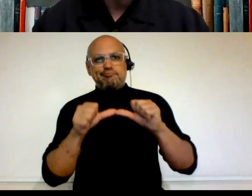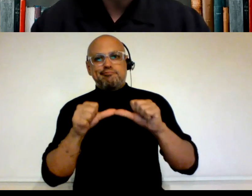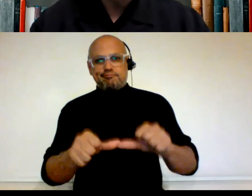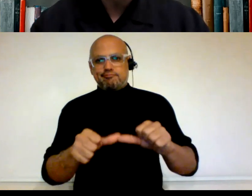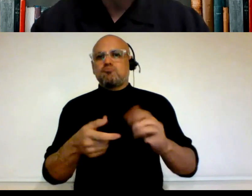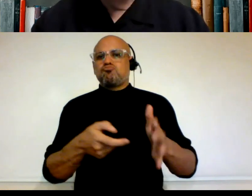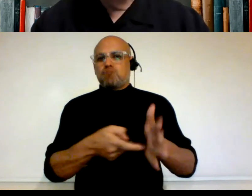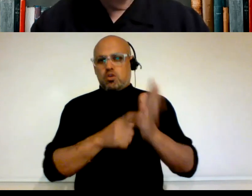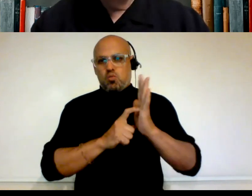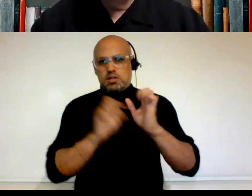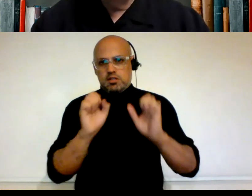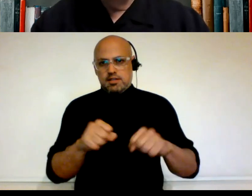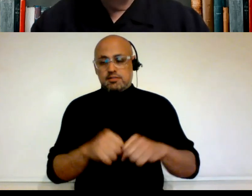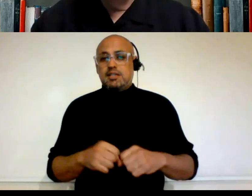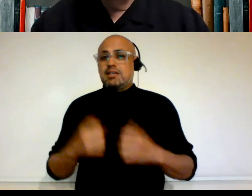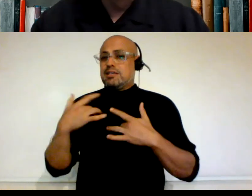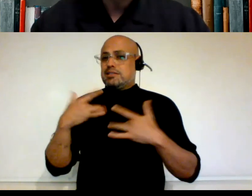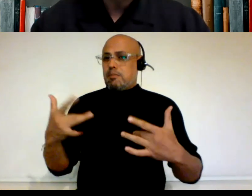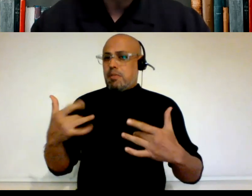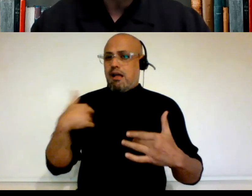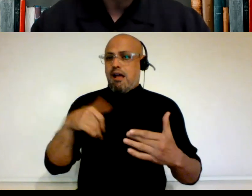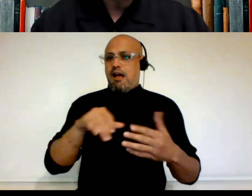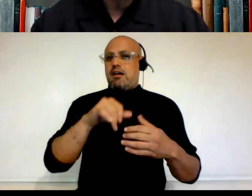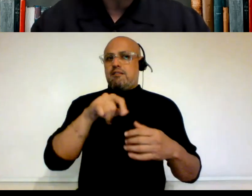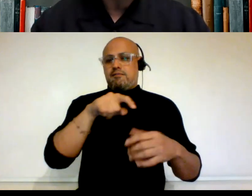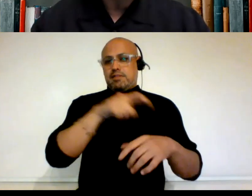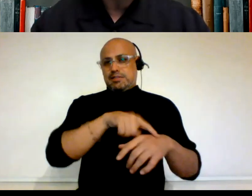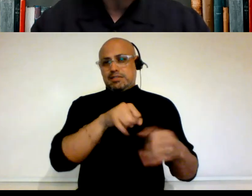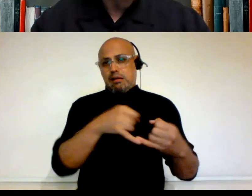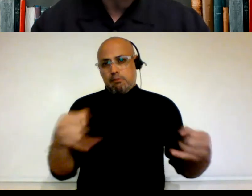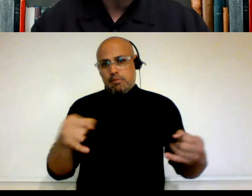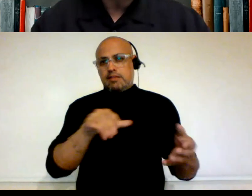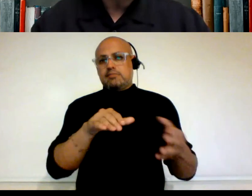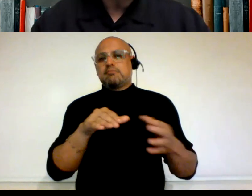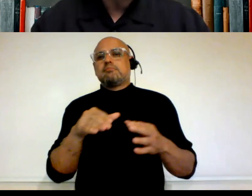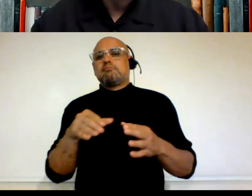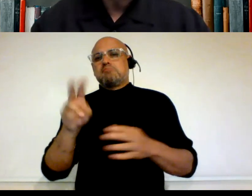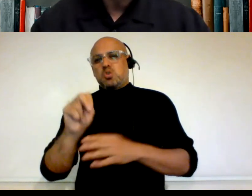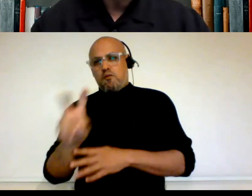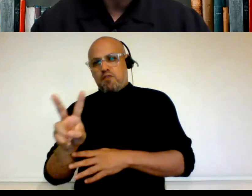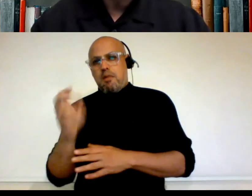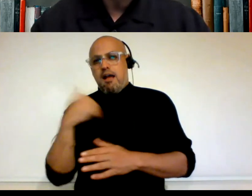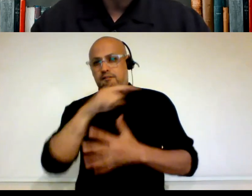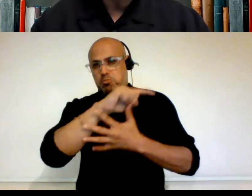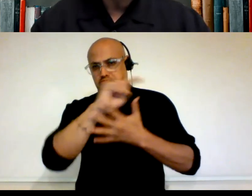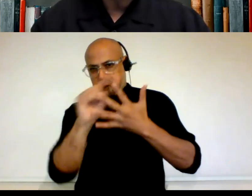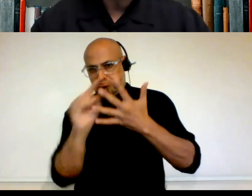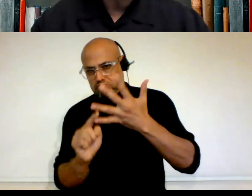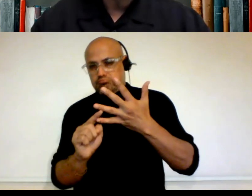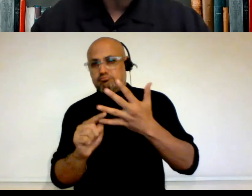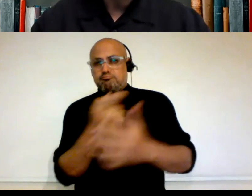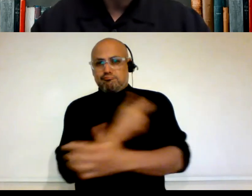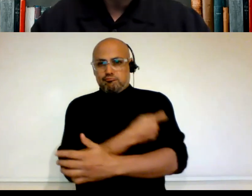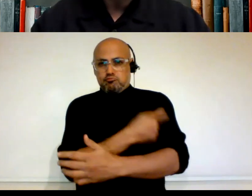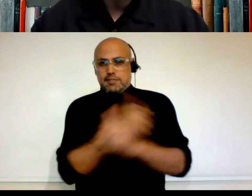required. Usually we have a deadline November to have all those immunizations in compliance. We